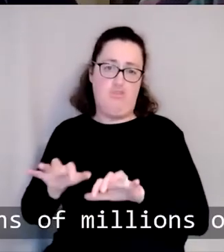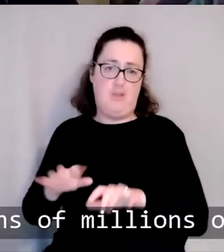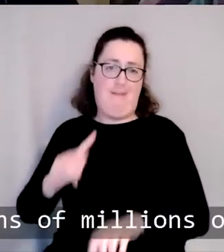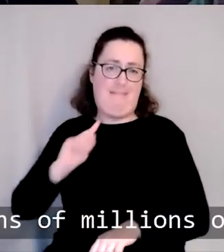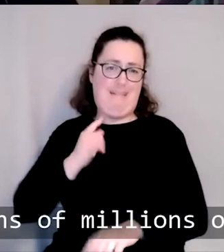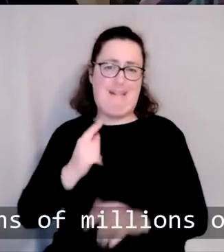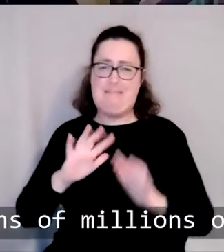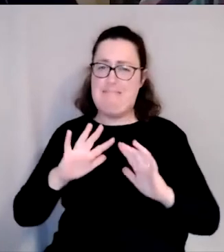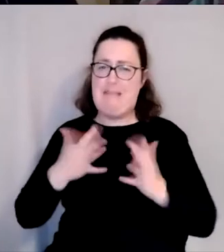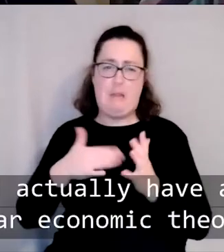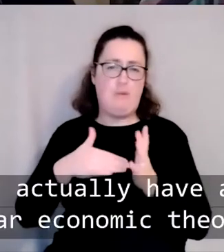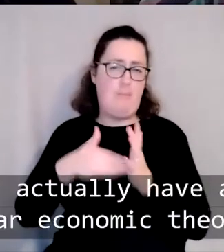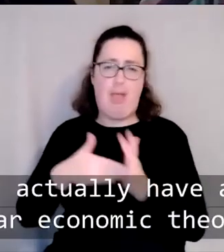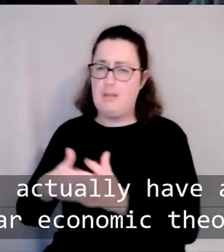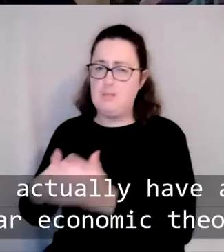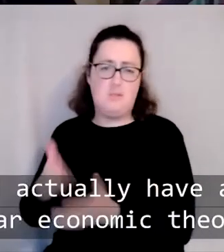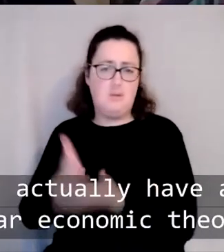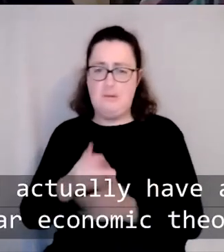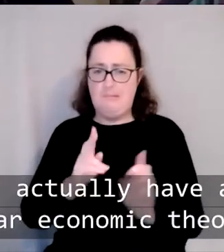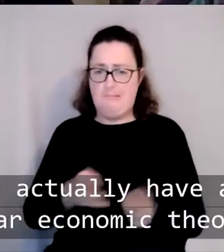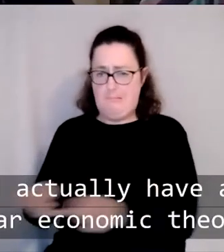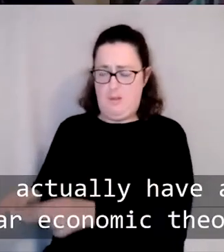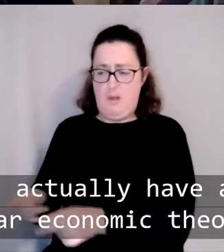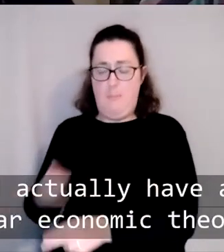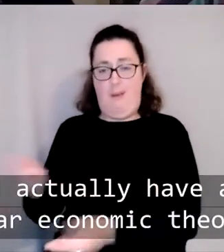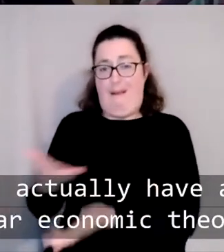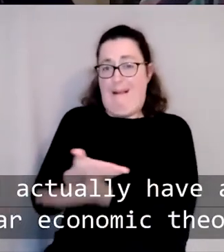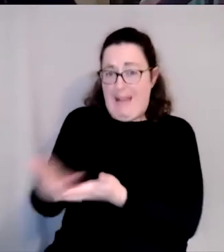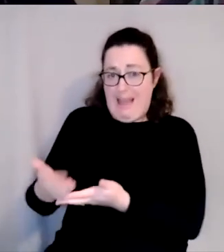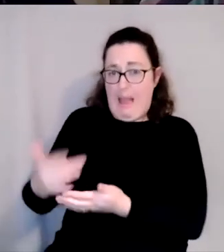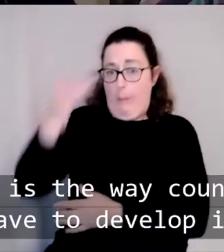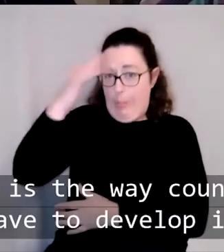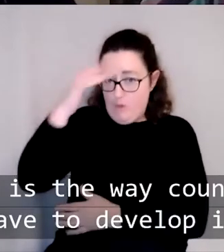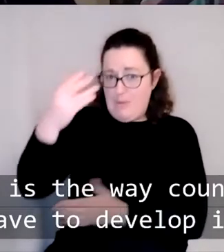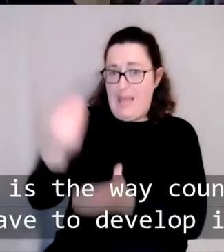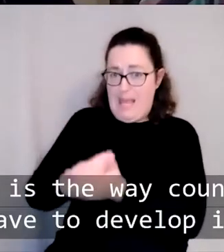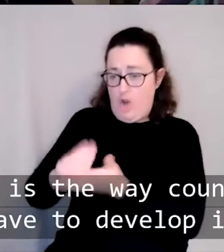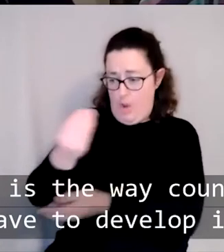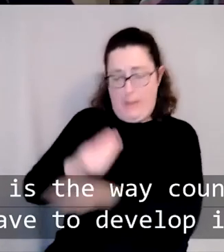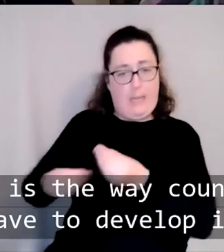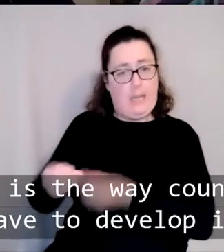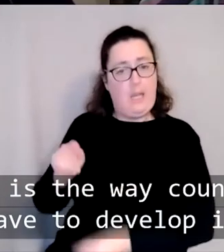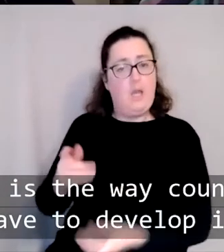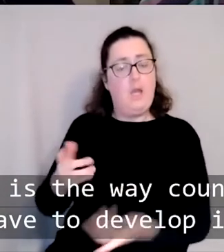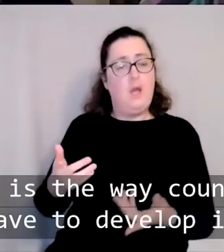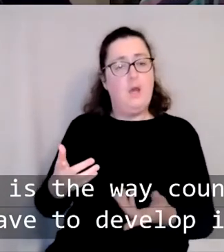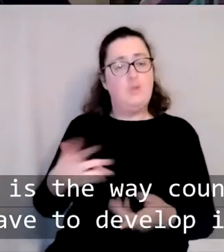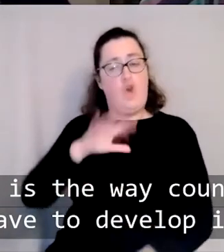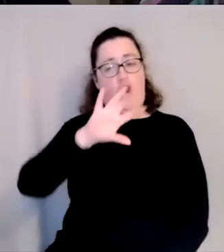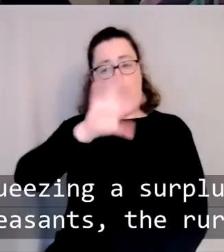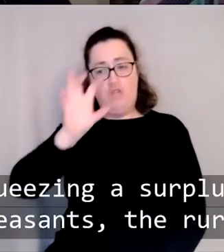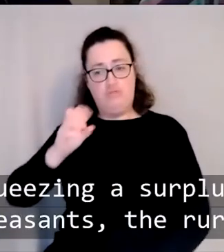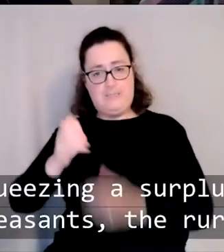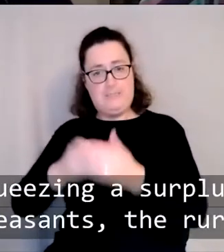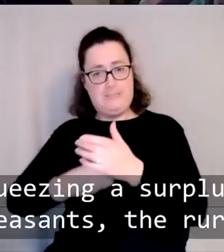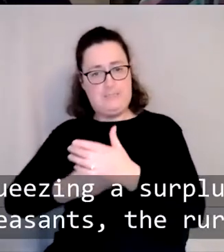tens of millions of people, I mean, he did actually have a very clear economic theory, which is that the way countries have to develop